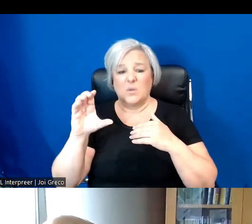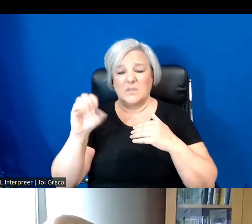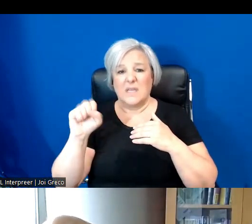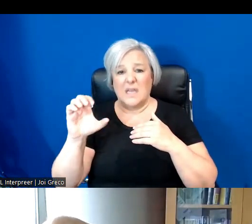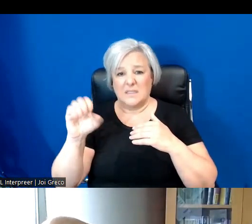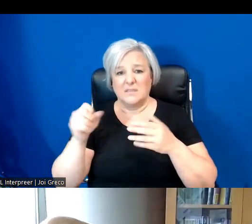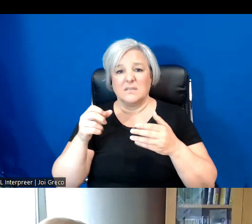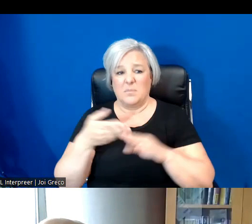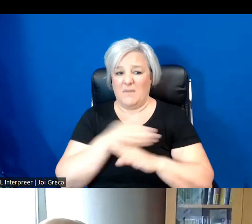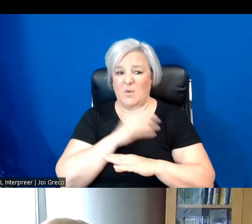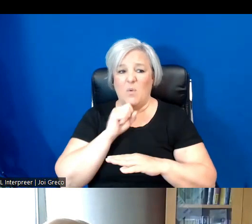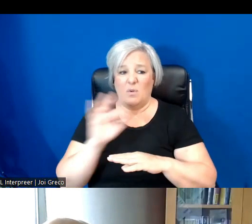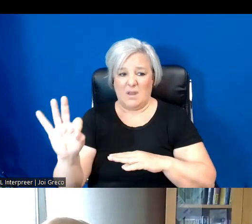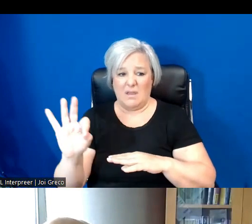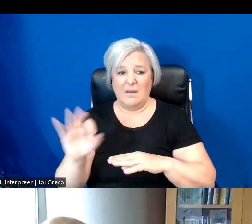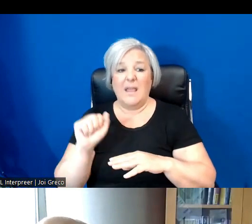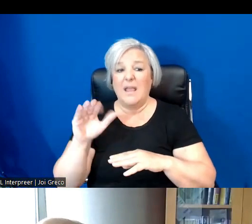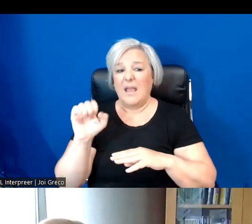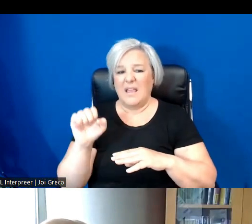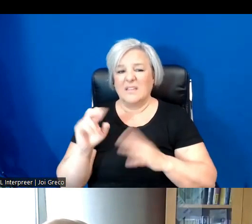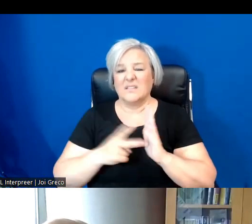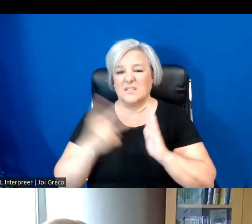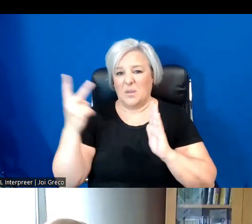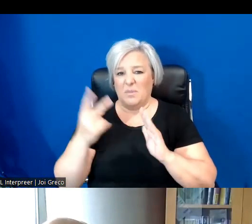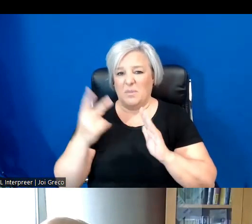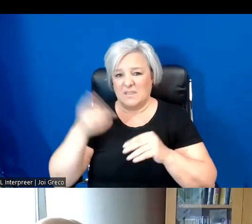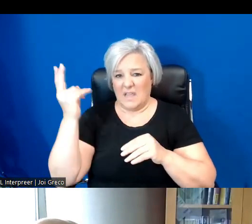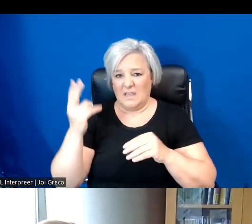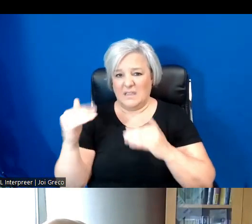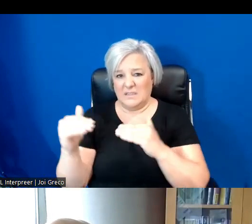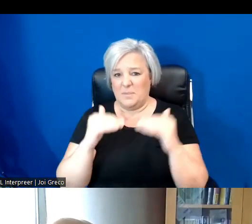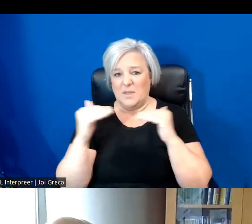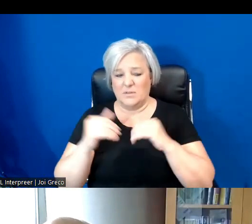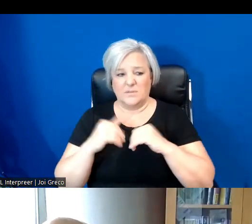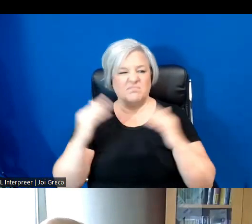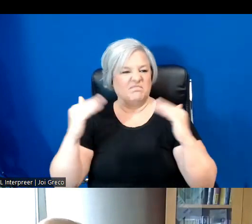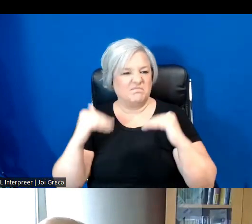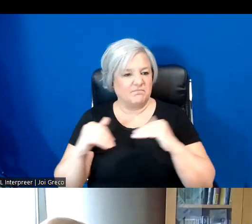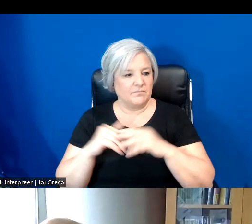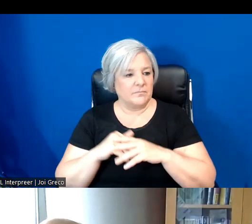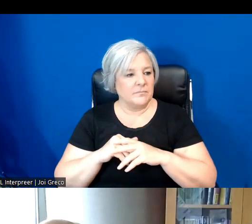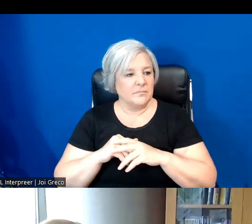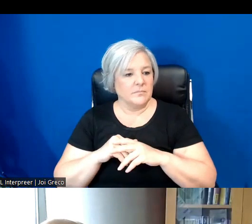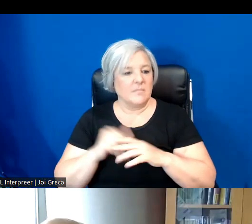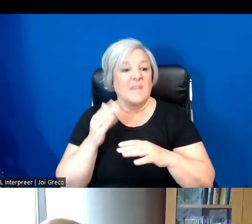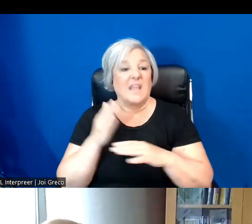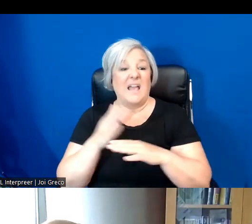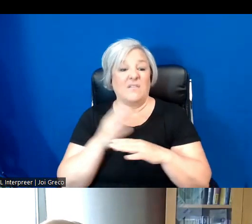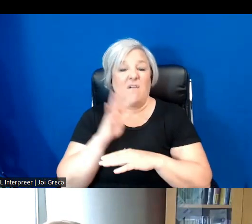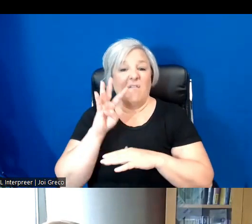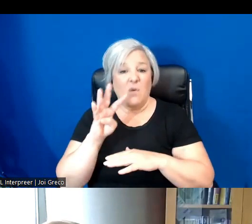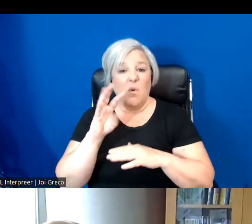age 9, and they'll have an ACE score that's about twice as high as their peers. And if we click the next animation, and on average, they'll have